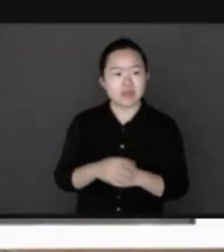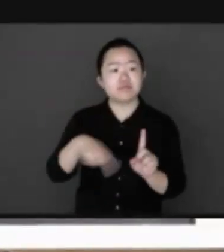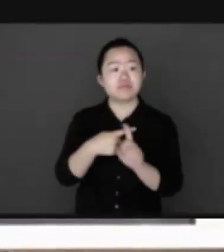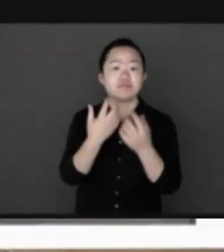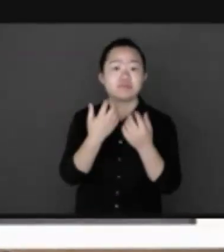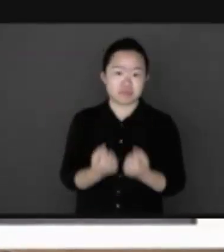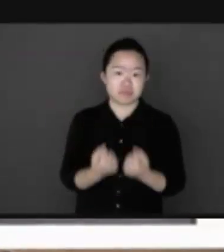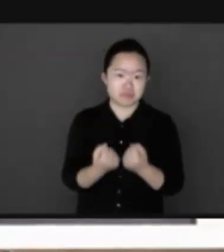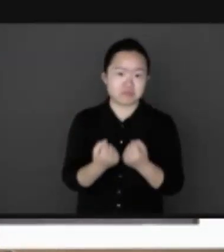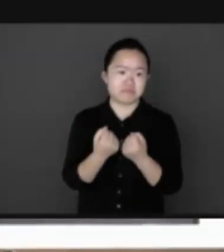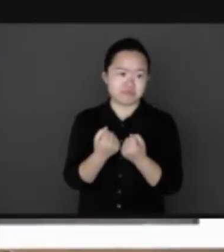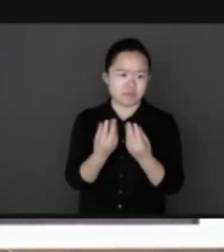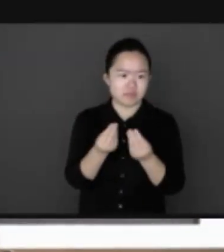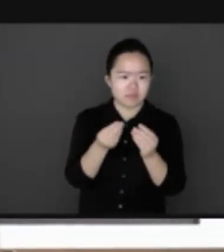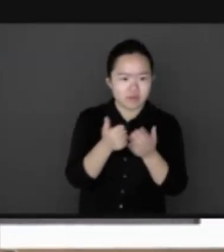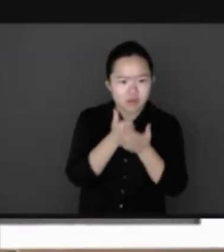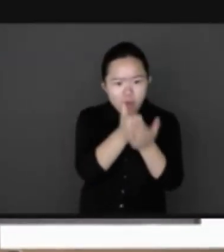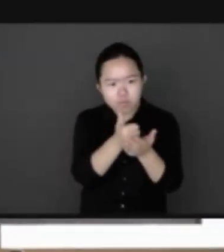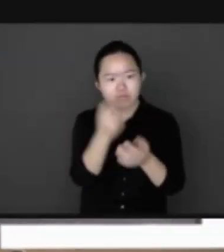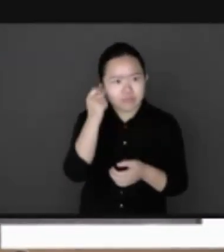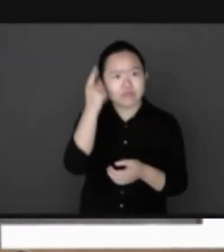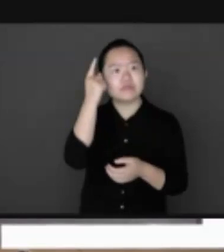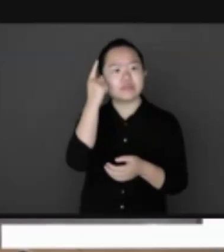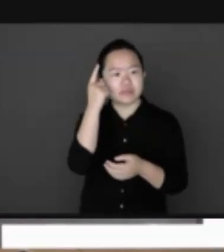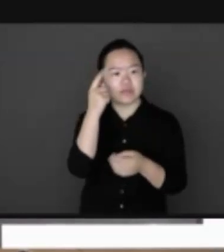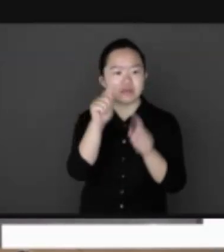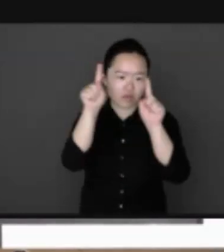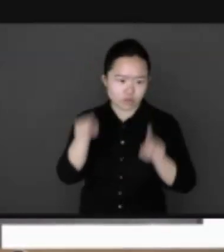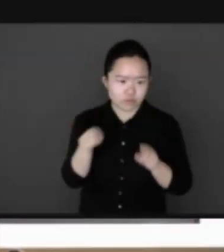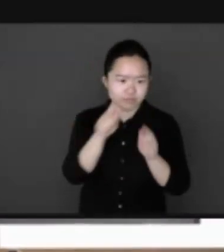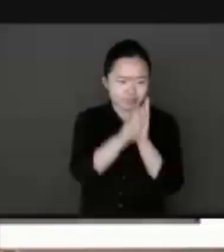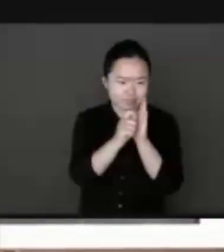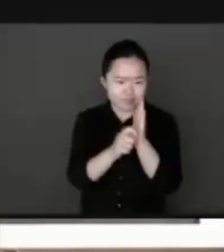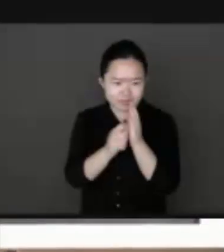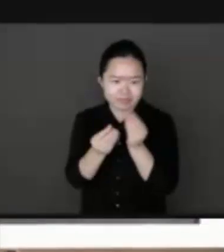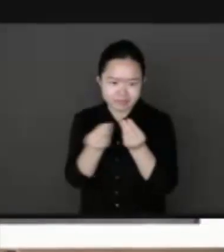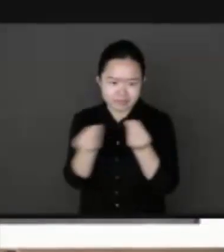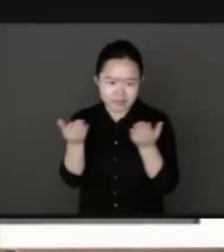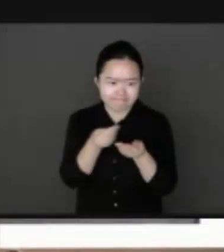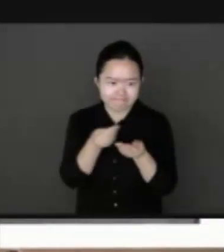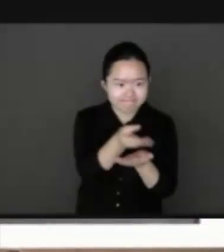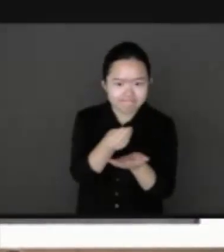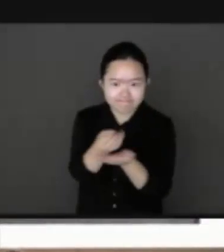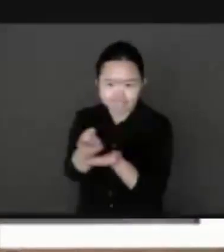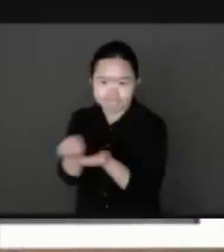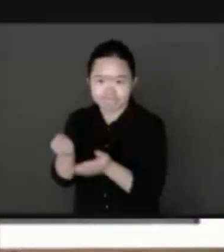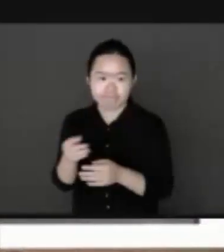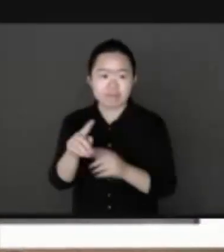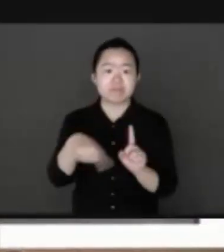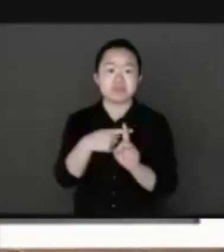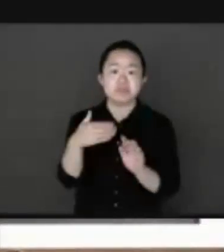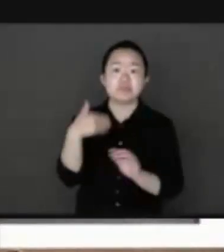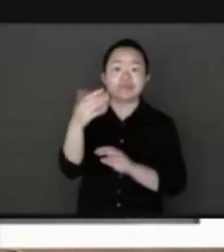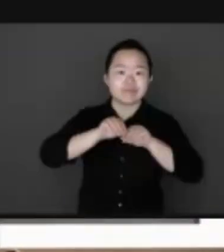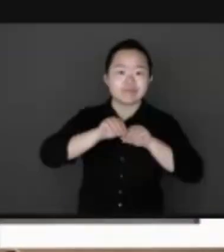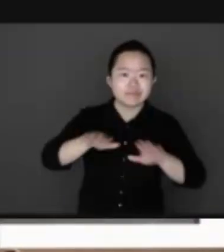other technical documentation supporting both the public sector bodies, the suppliers, the testers, and the monitoring agencies on